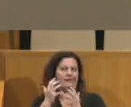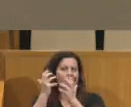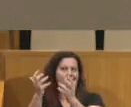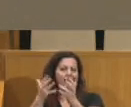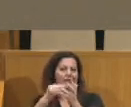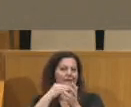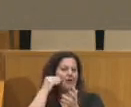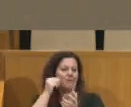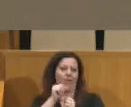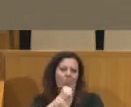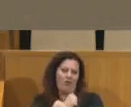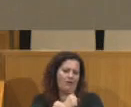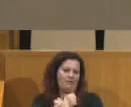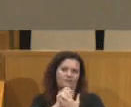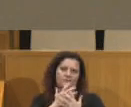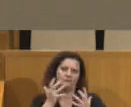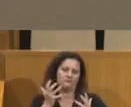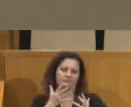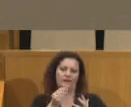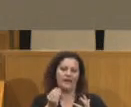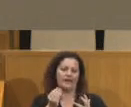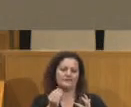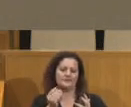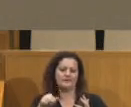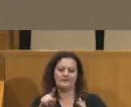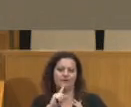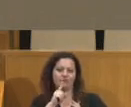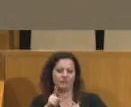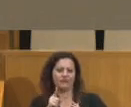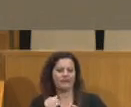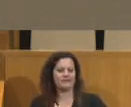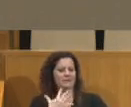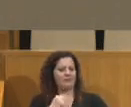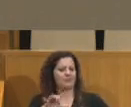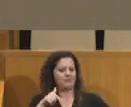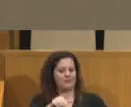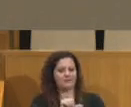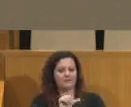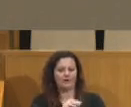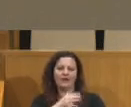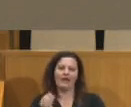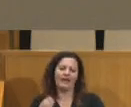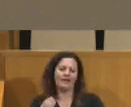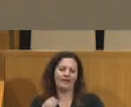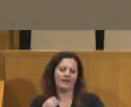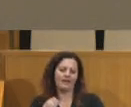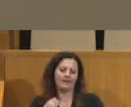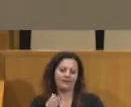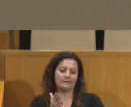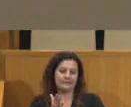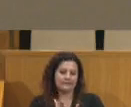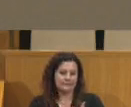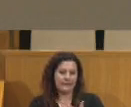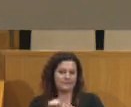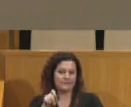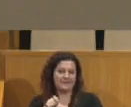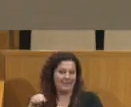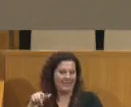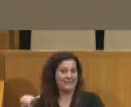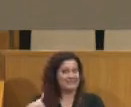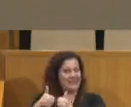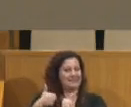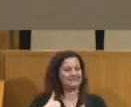to our poodle daughter, Salem. So I appreciate all that she does to make this possible for me. Both my parents,